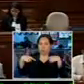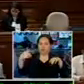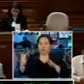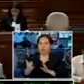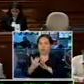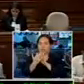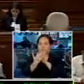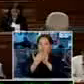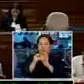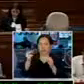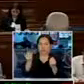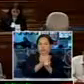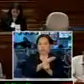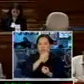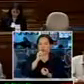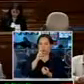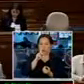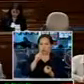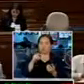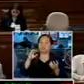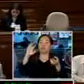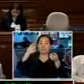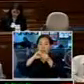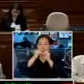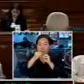court. Case number